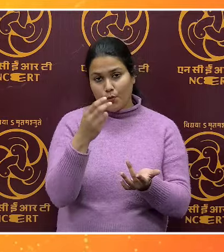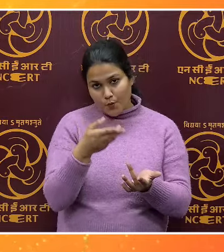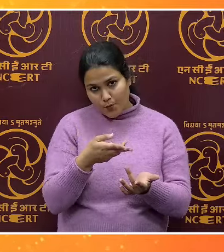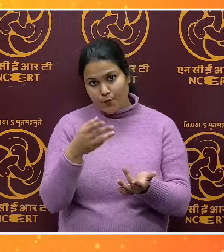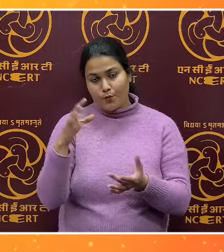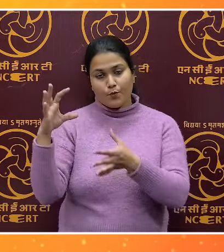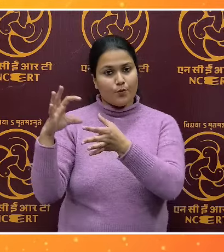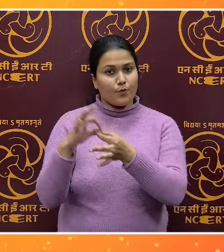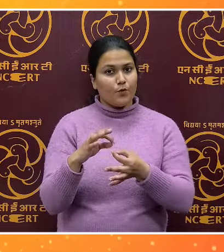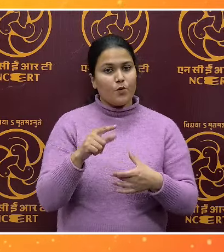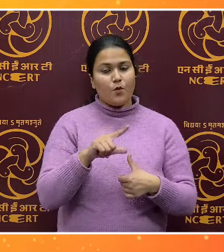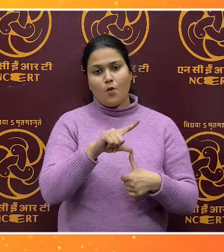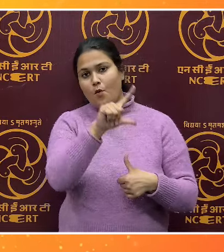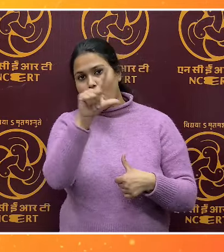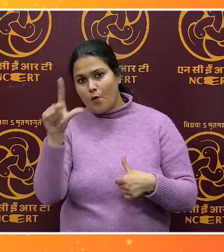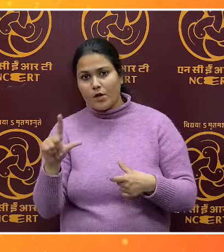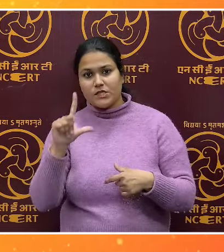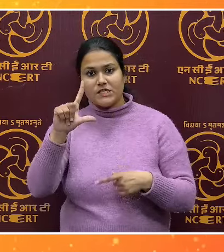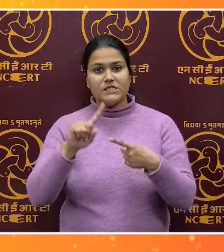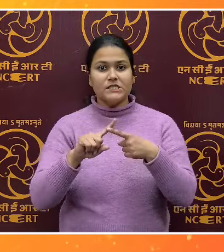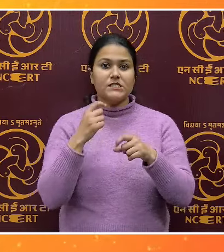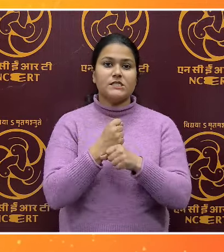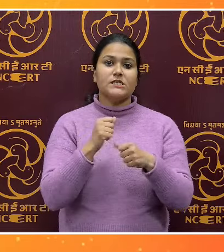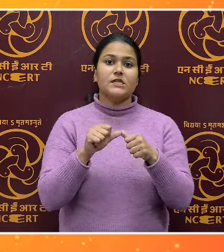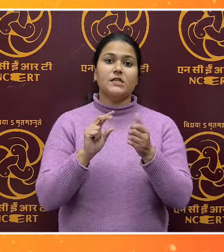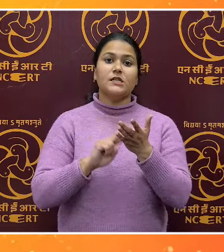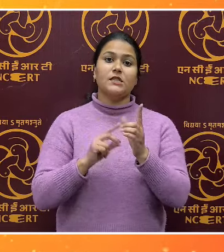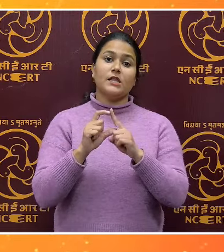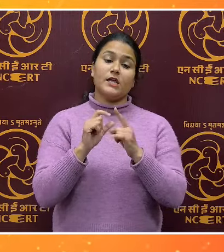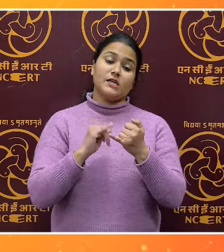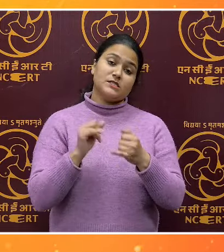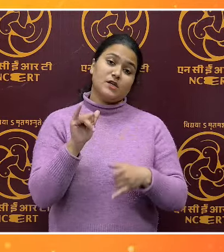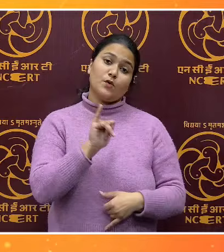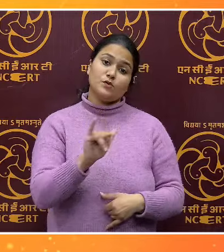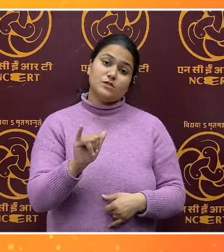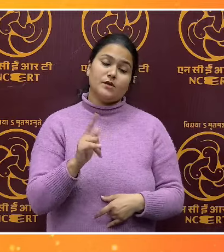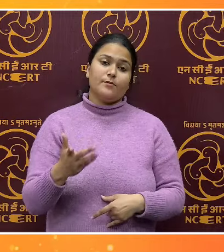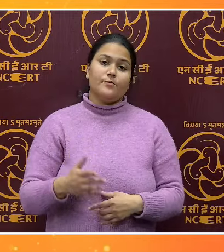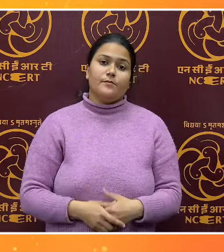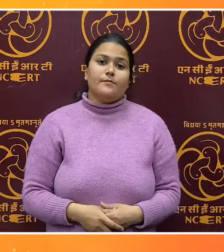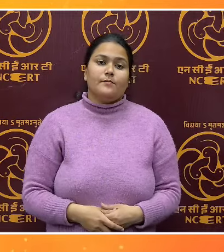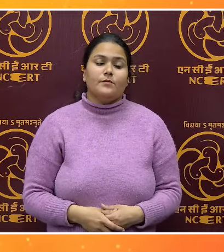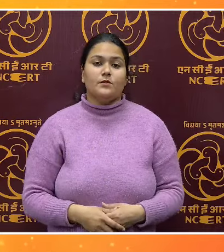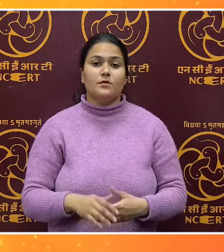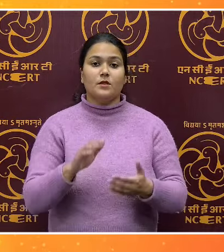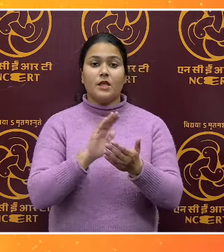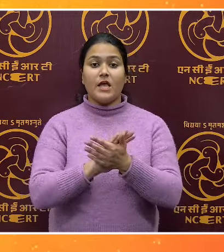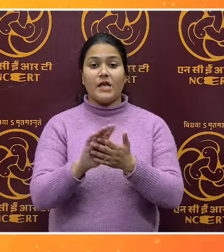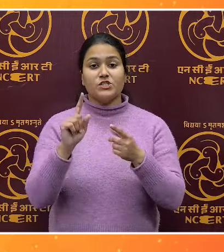All the ligands are same, so that will call homoleptic complex.